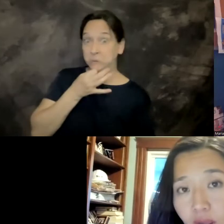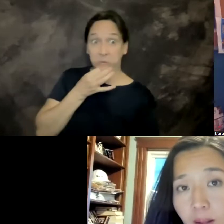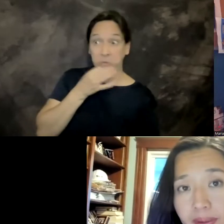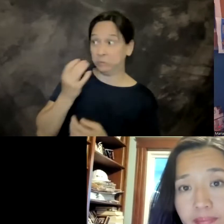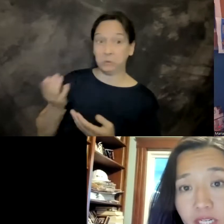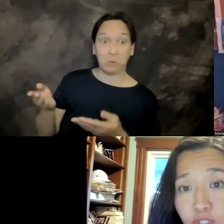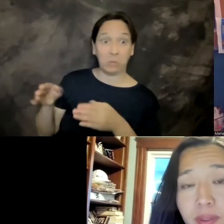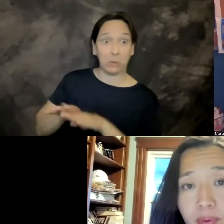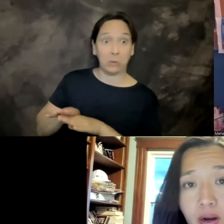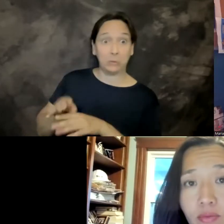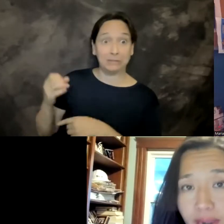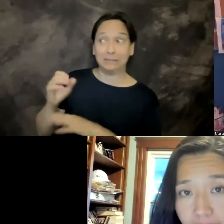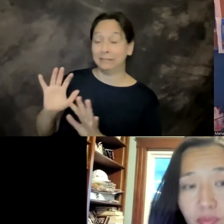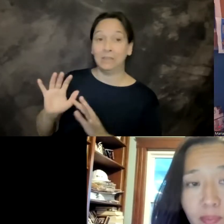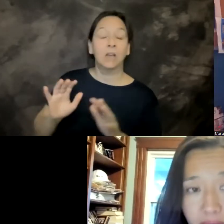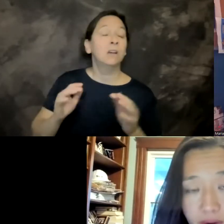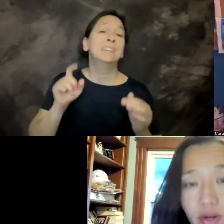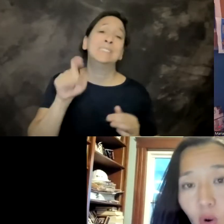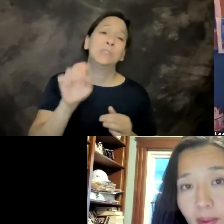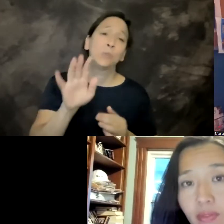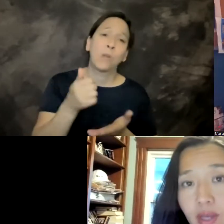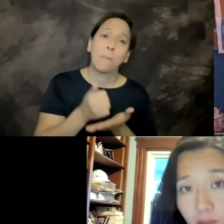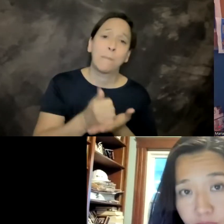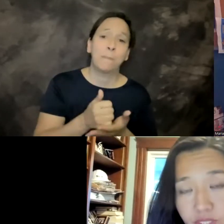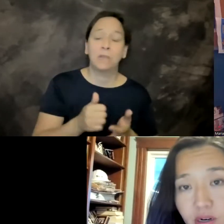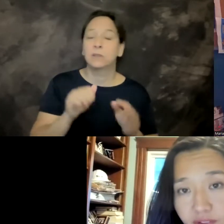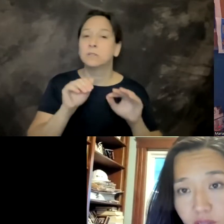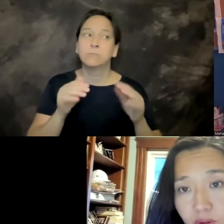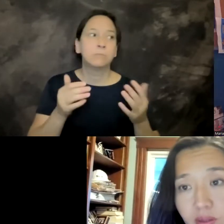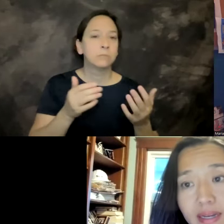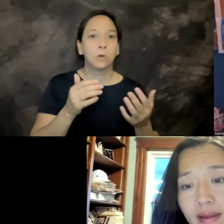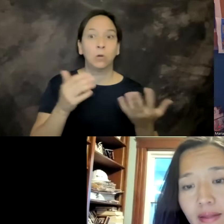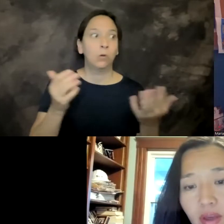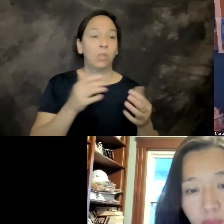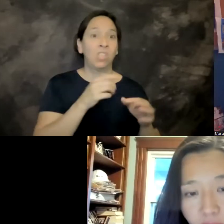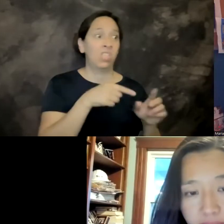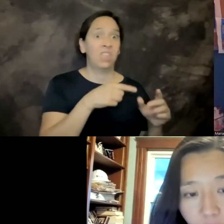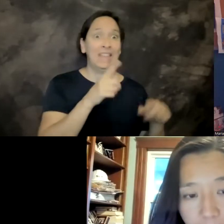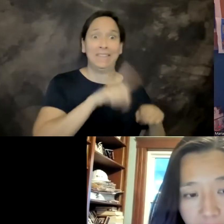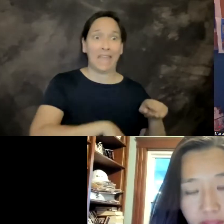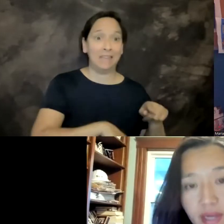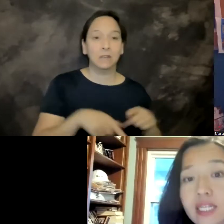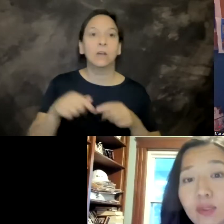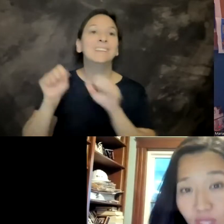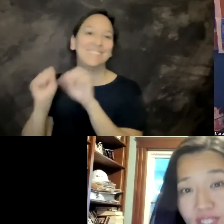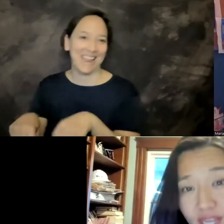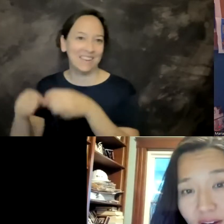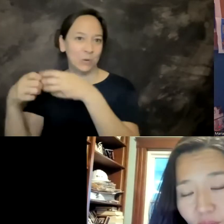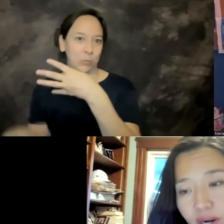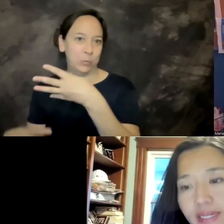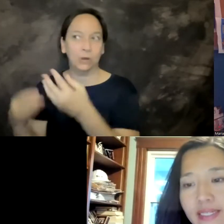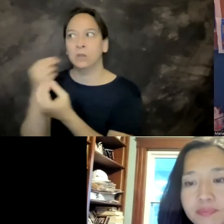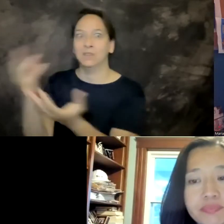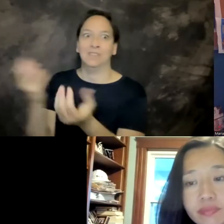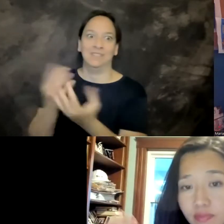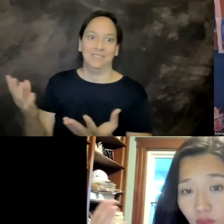all your help in making sure people are ready, prepared, and know about the options that are available. And the other point I want to make that I keep trying to say